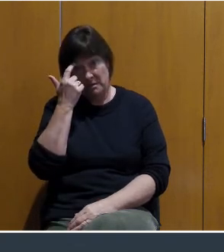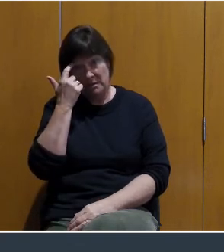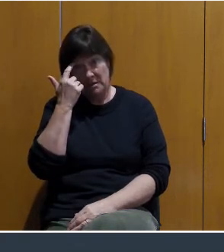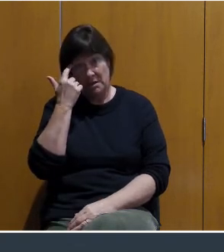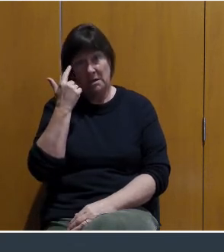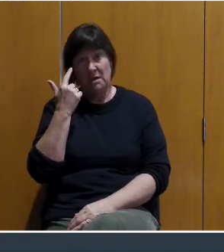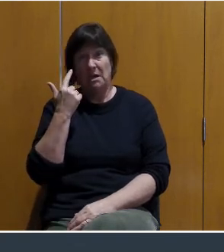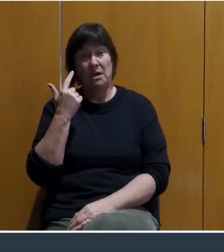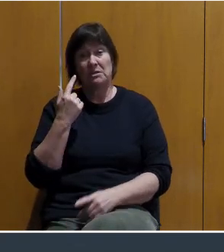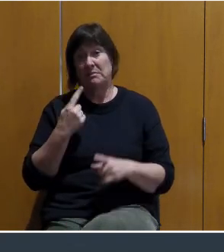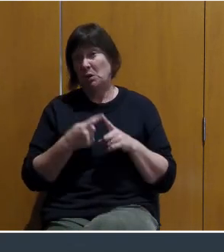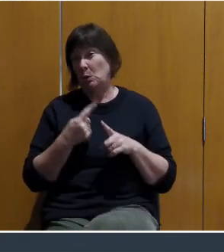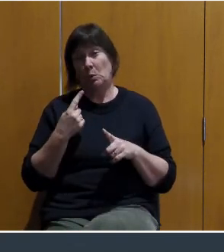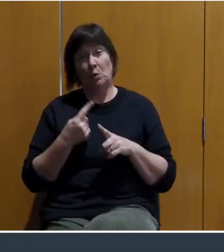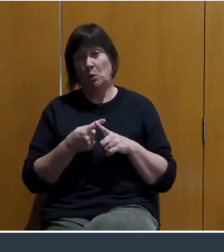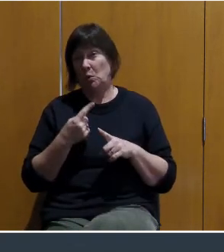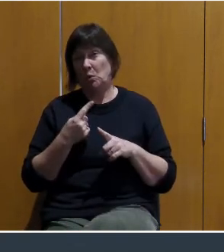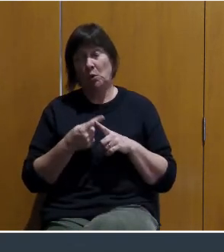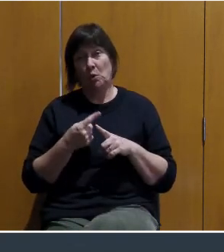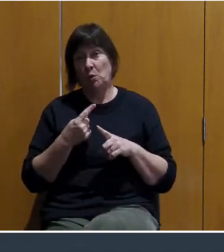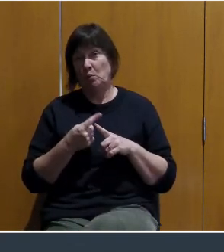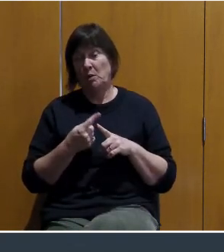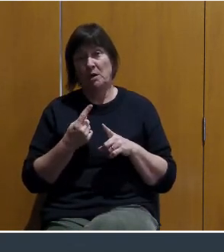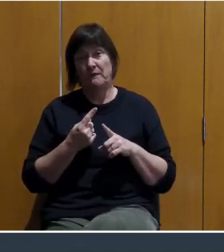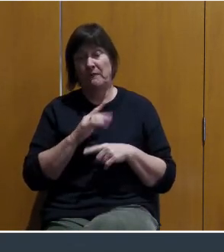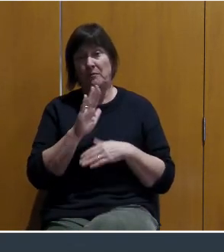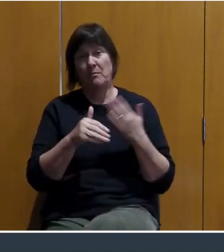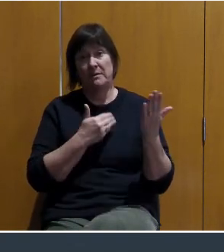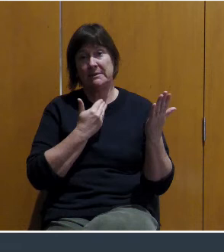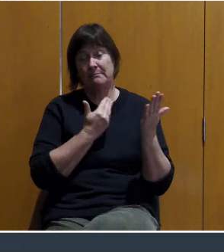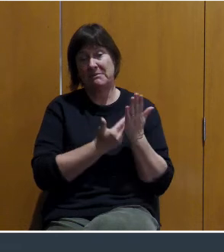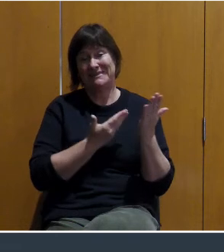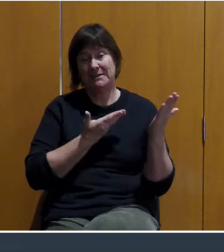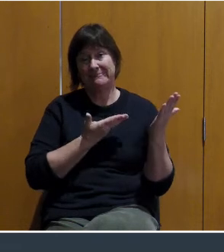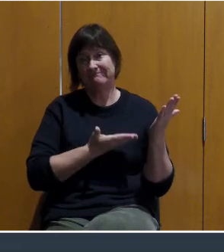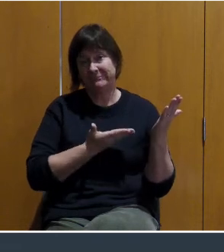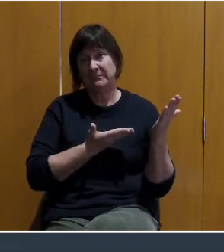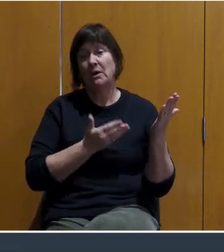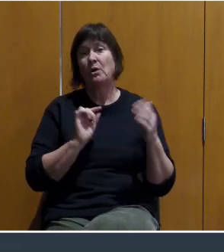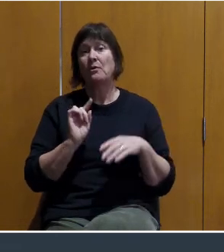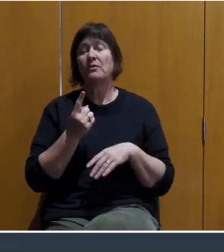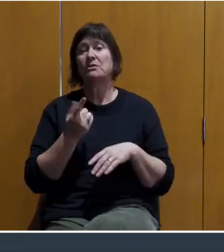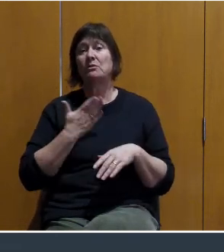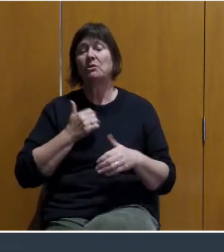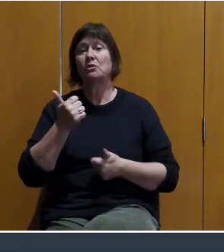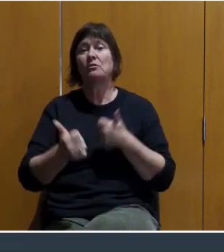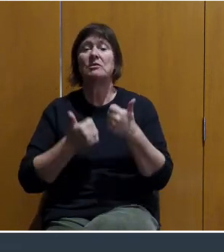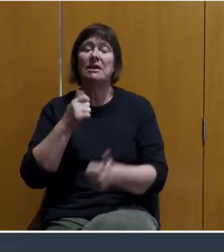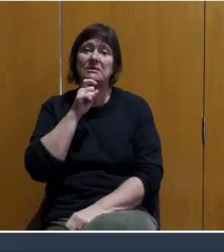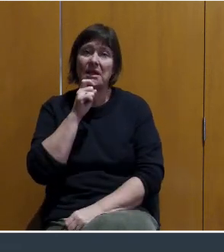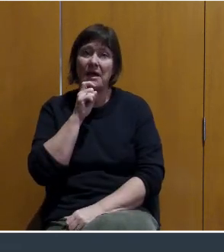very brief and speaking to my submission on dog control in Napier. First of all, I just want to congratulate staff.